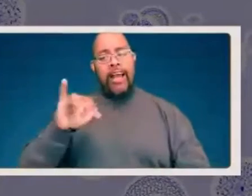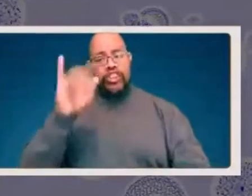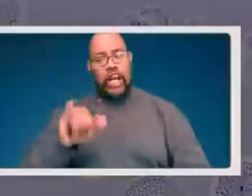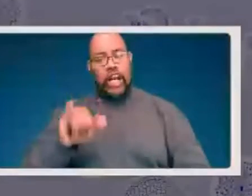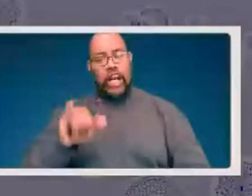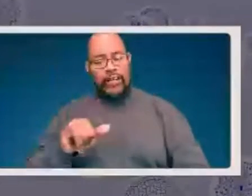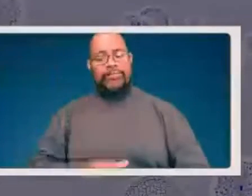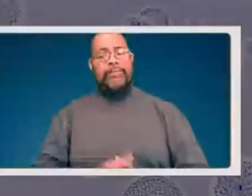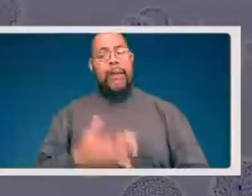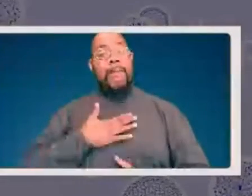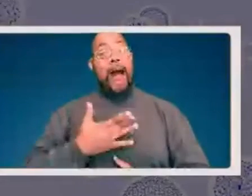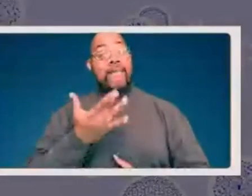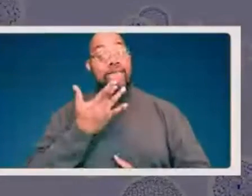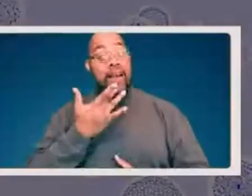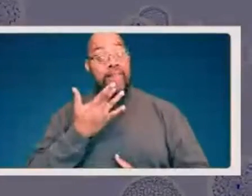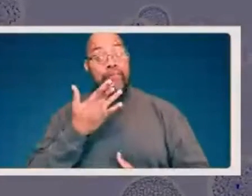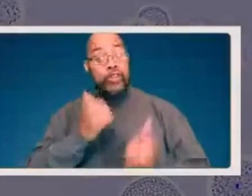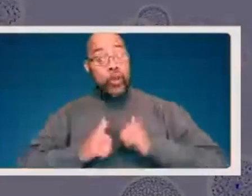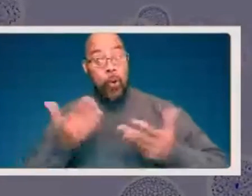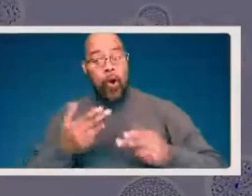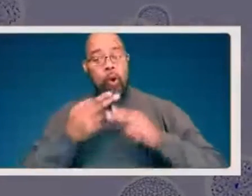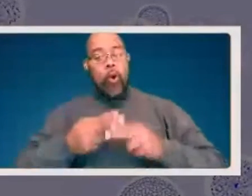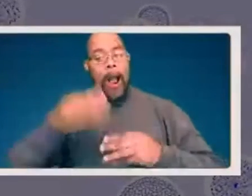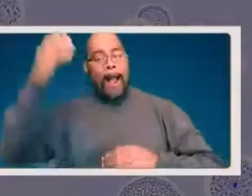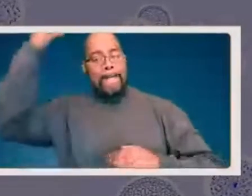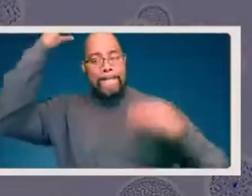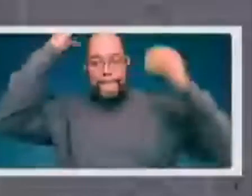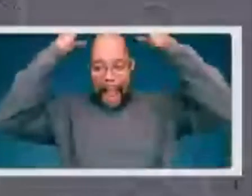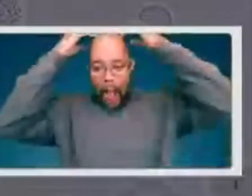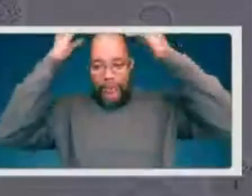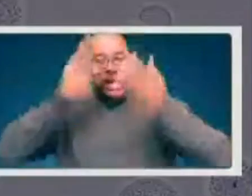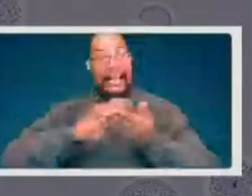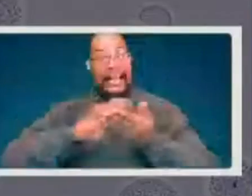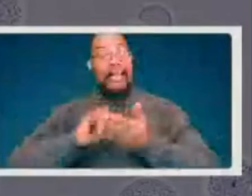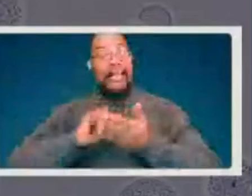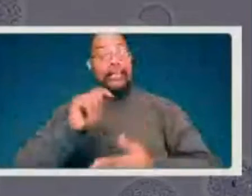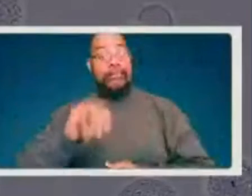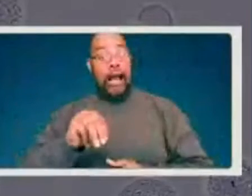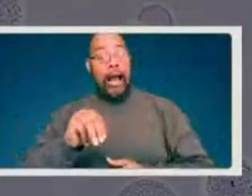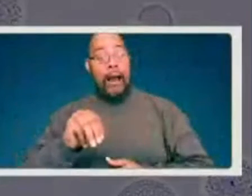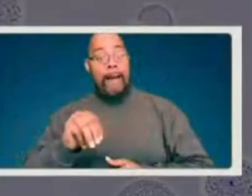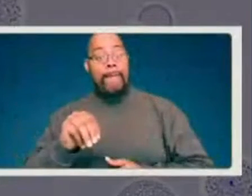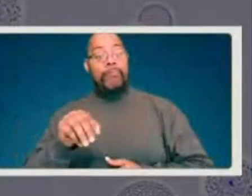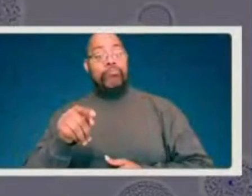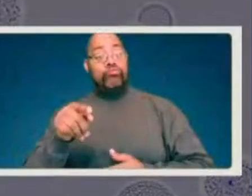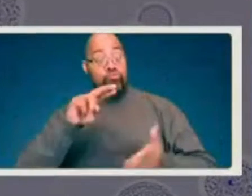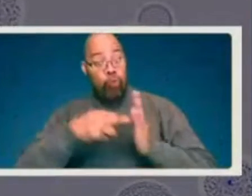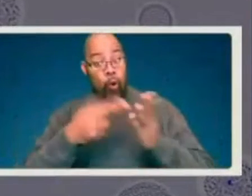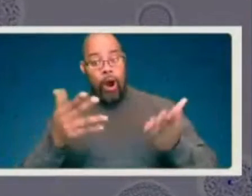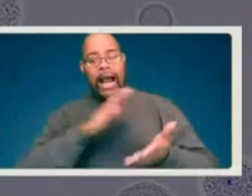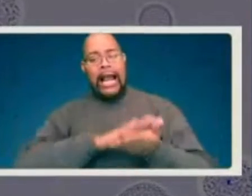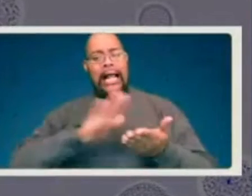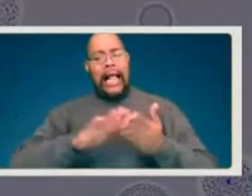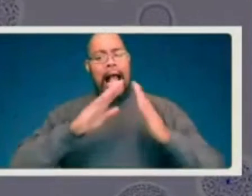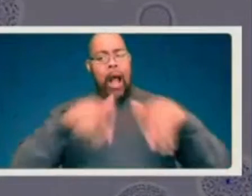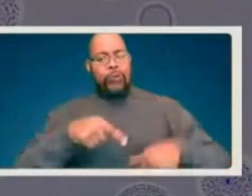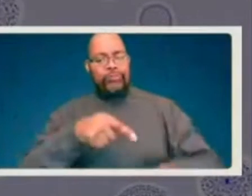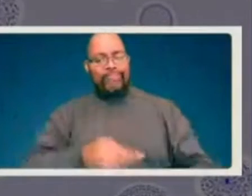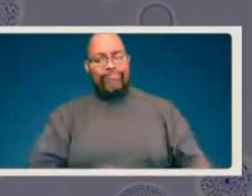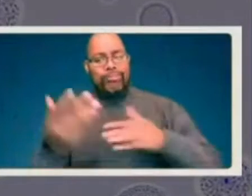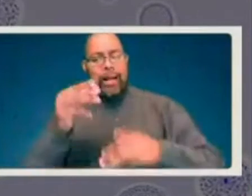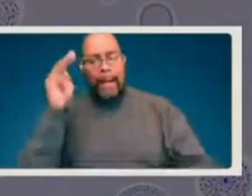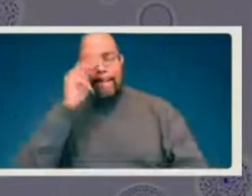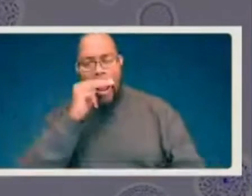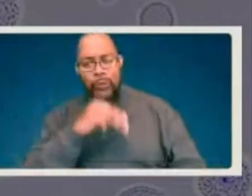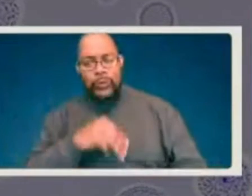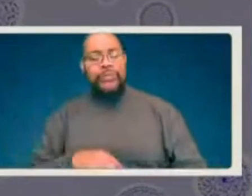and Jerry? My favorite episode is called Mouse Cleaning, where Tom Cat's role is to clear the house of Jerry